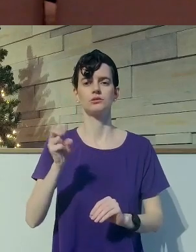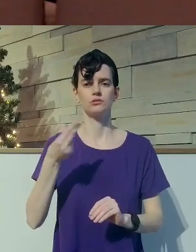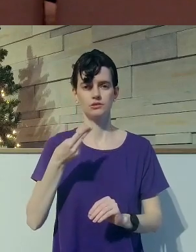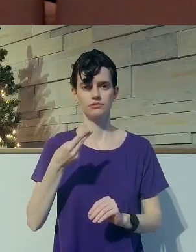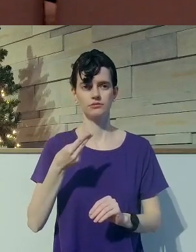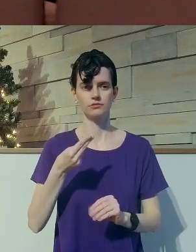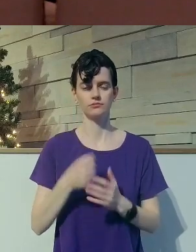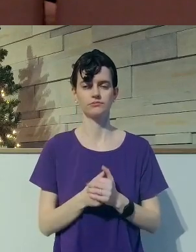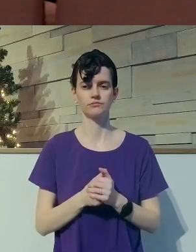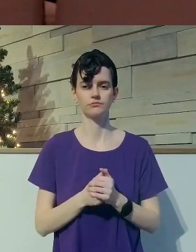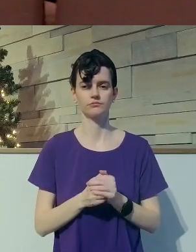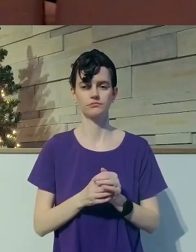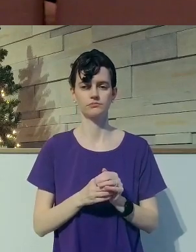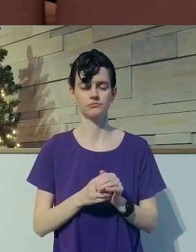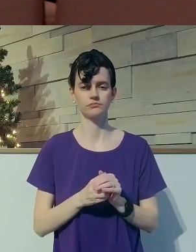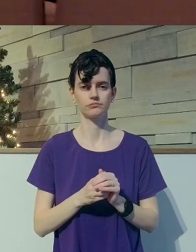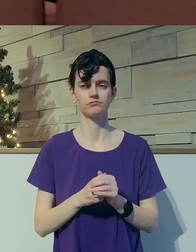story.